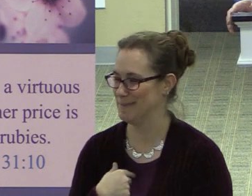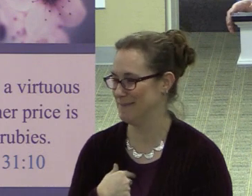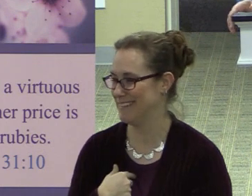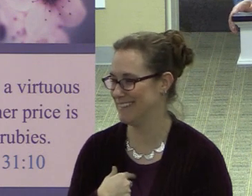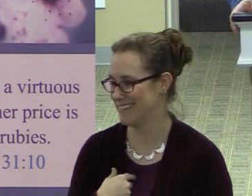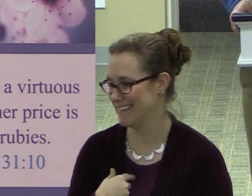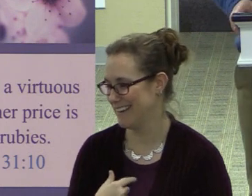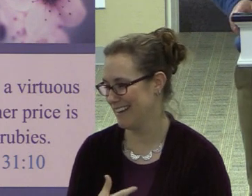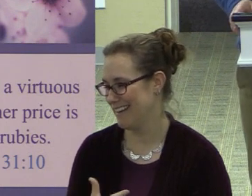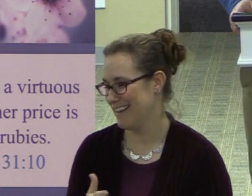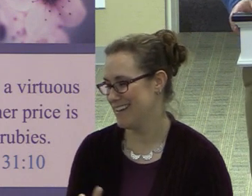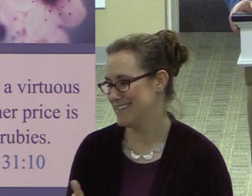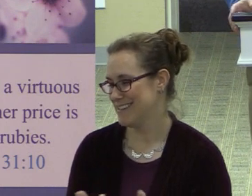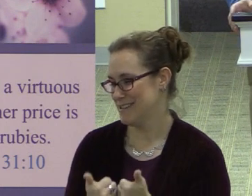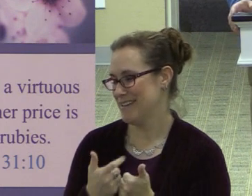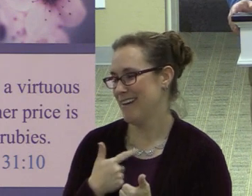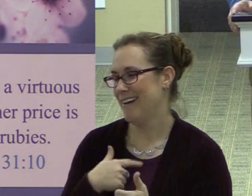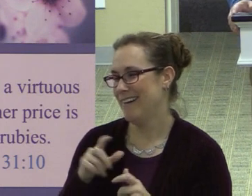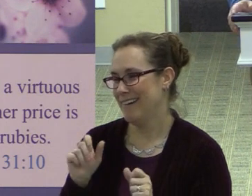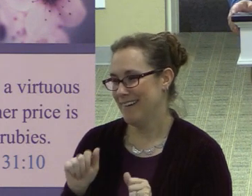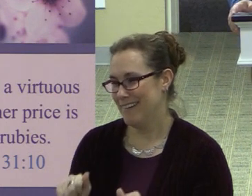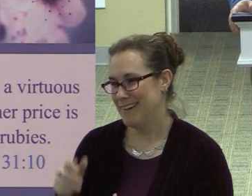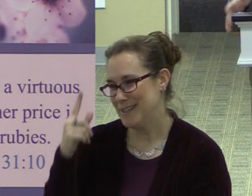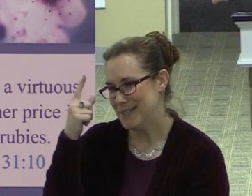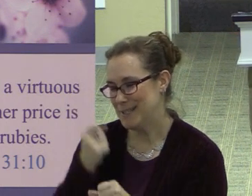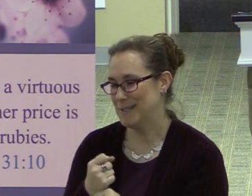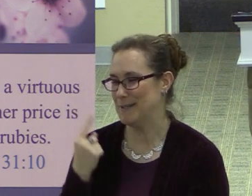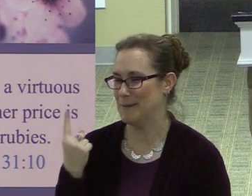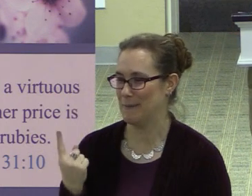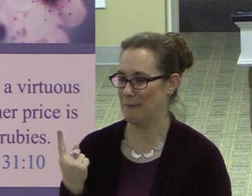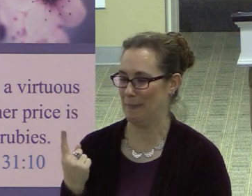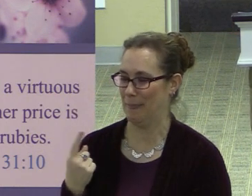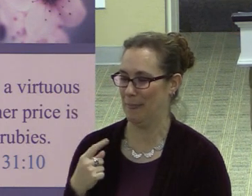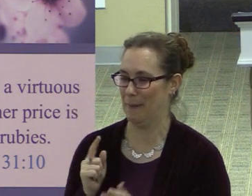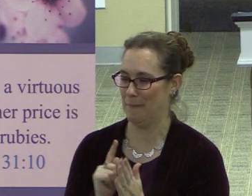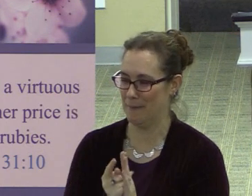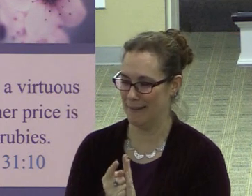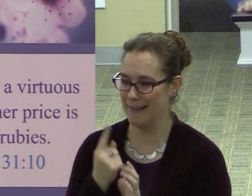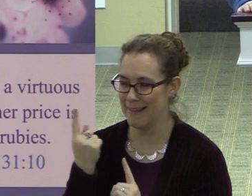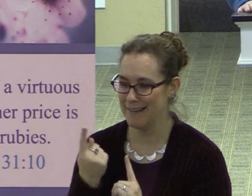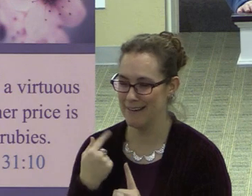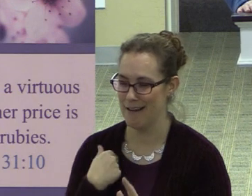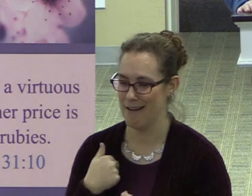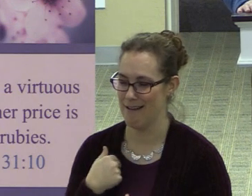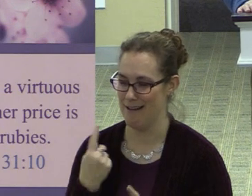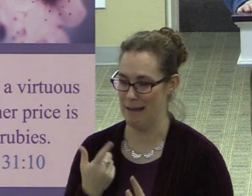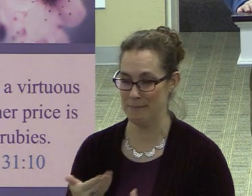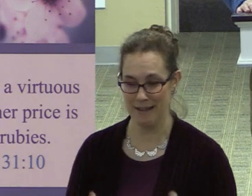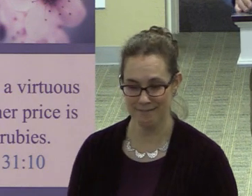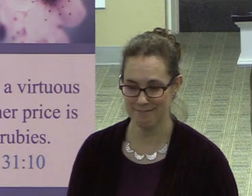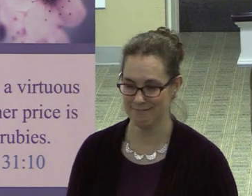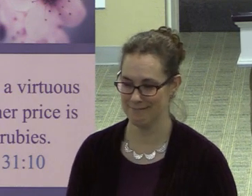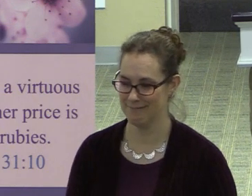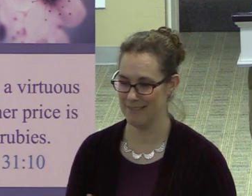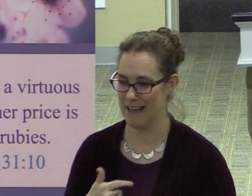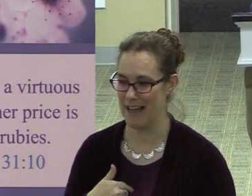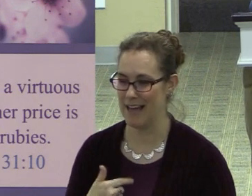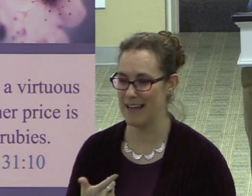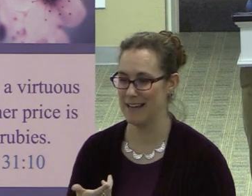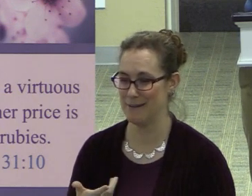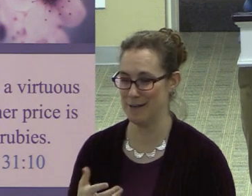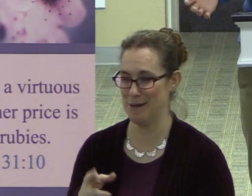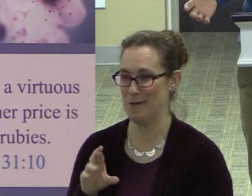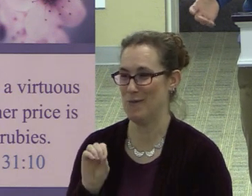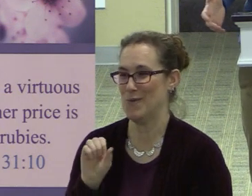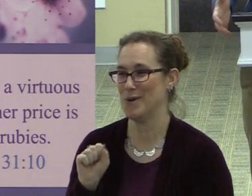But once again, it challenged me that I can't trust him. Because in a moment, I thought, oh, I'm dead. I'm dead. I'm going to roast out here